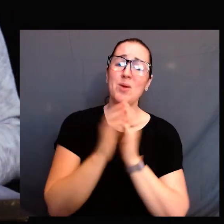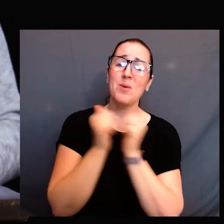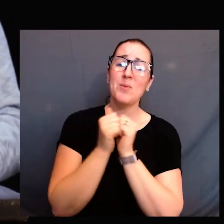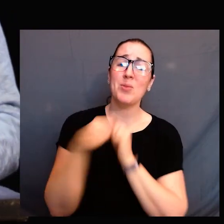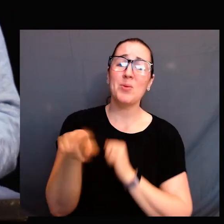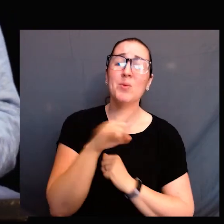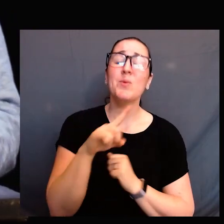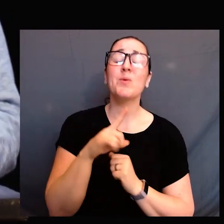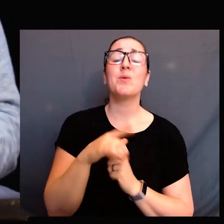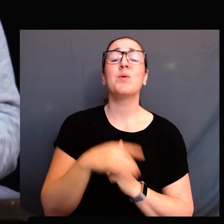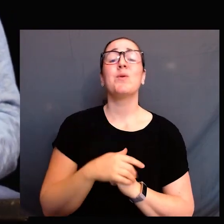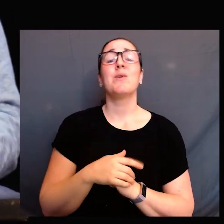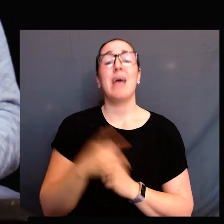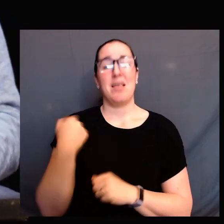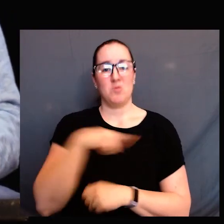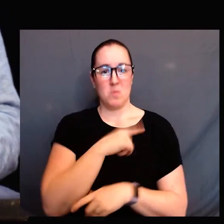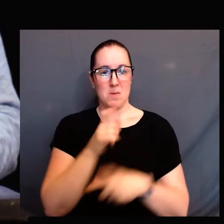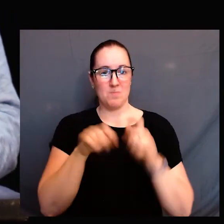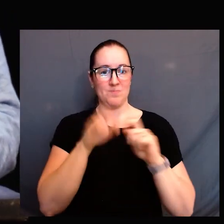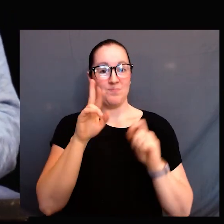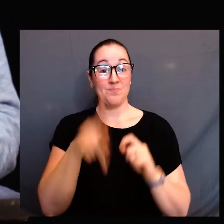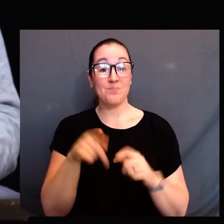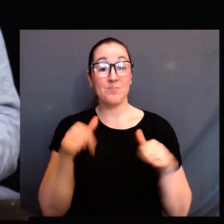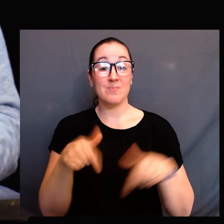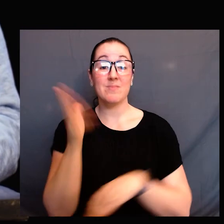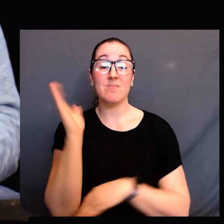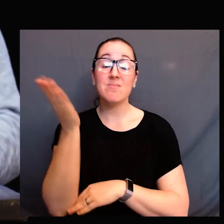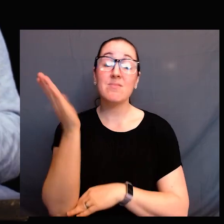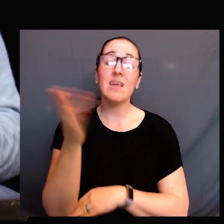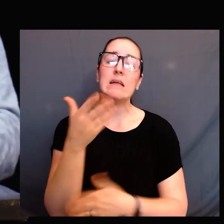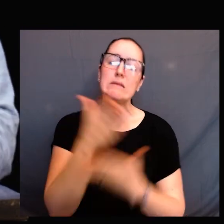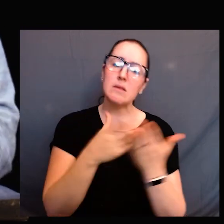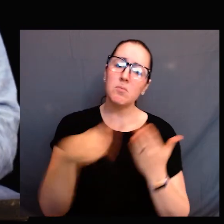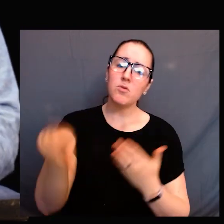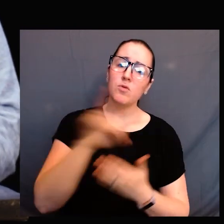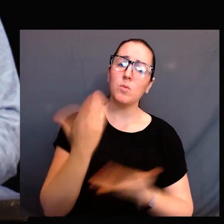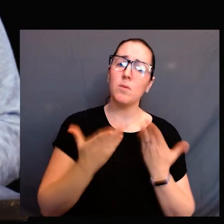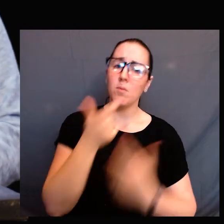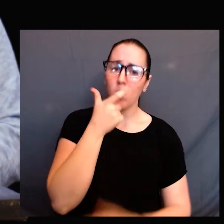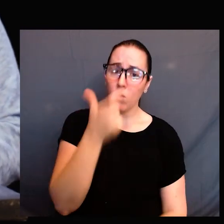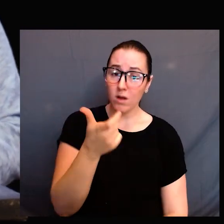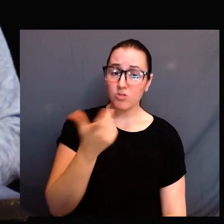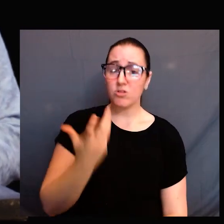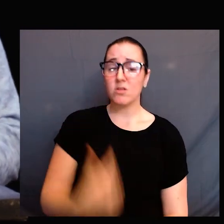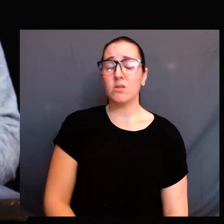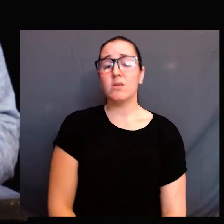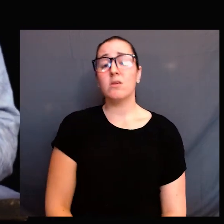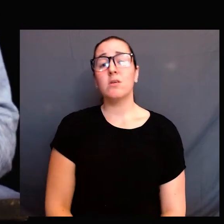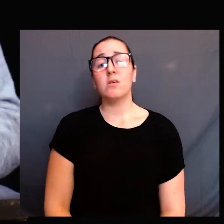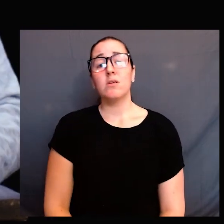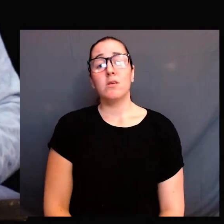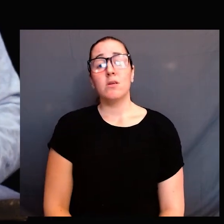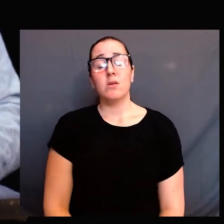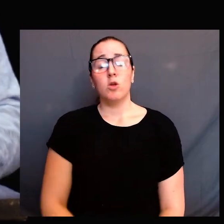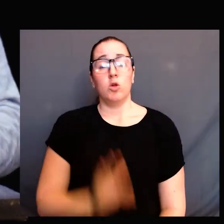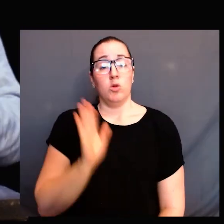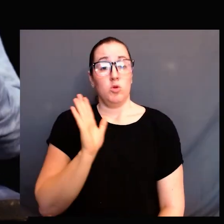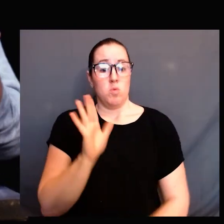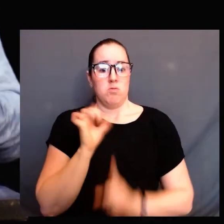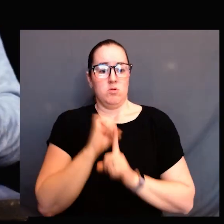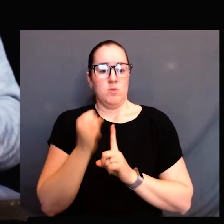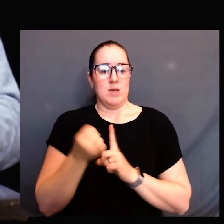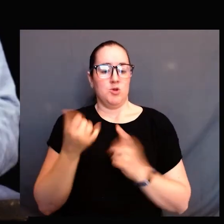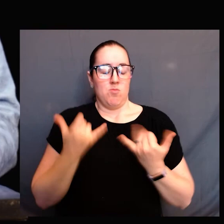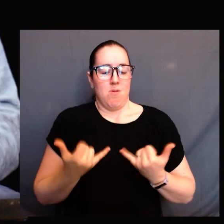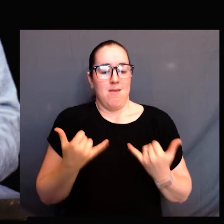you as we bring this message to a close. And there's some of you that may be watching and you're